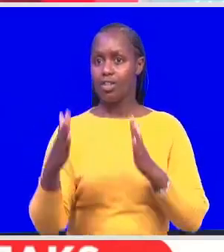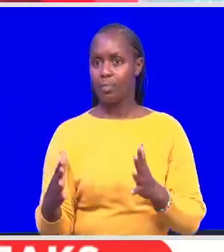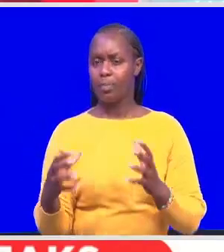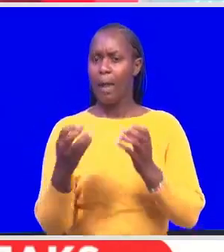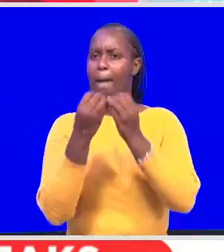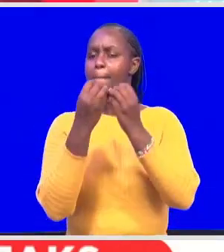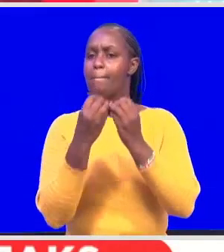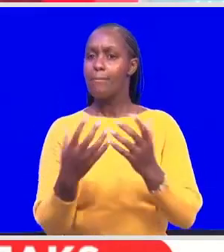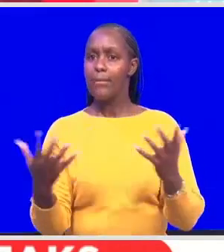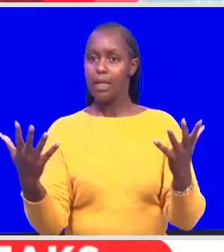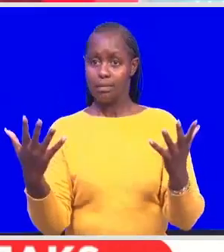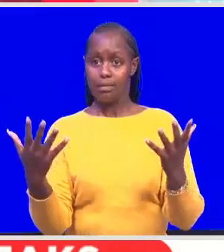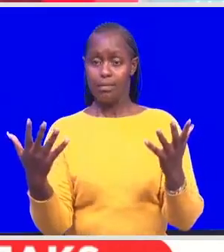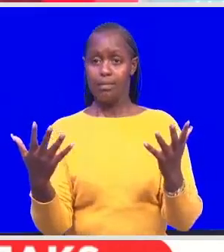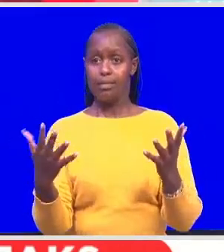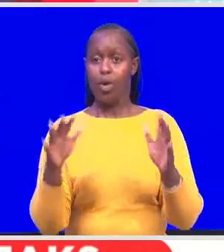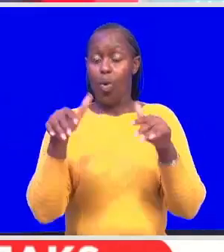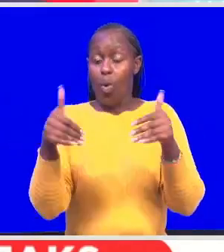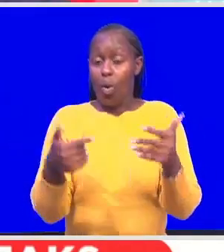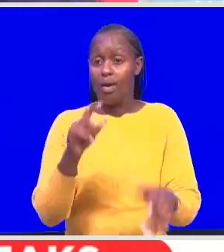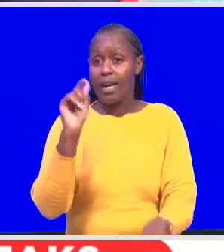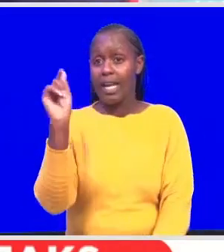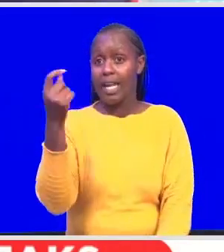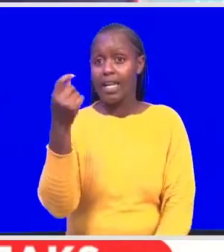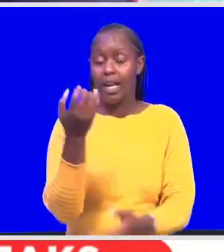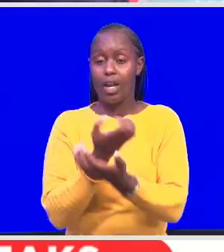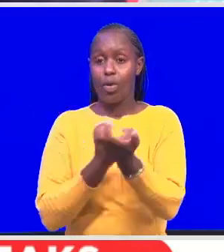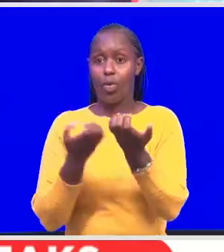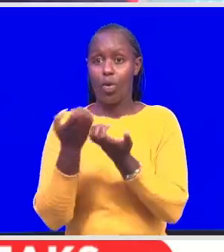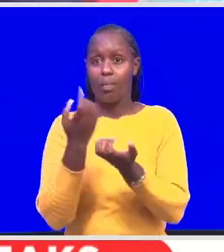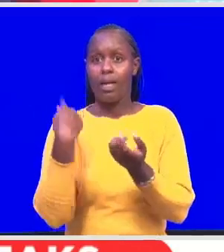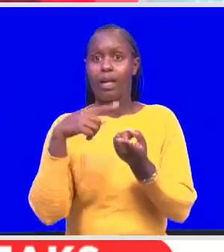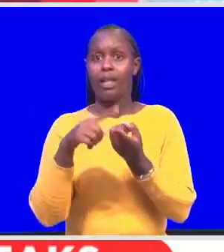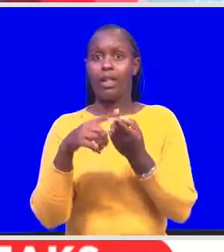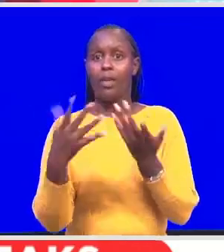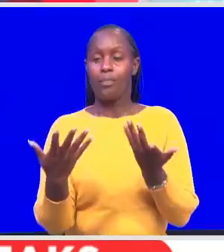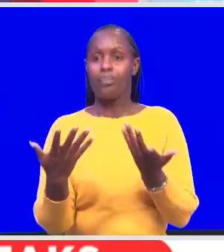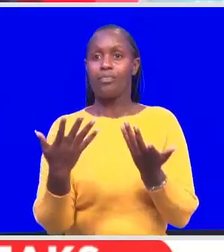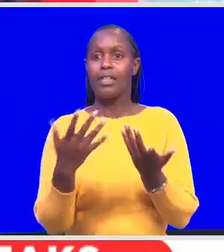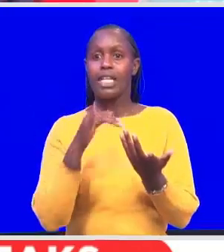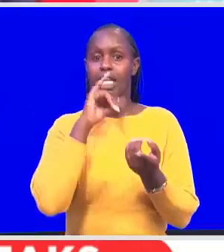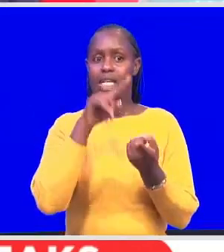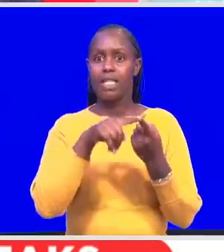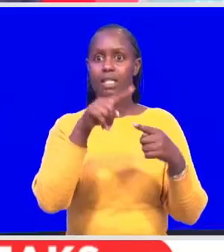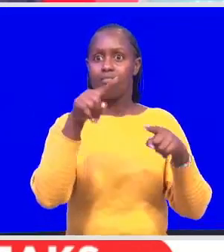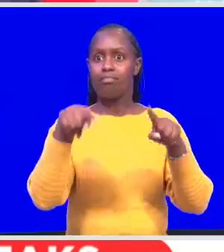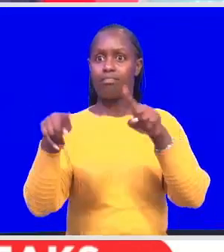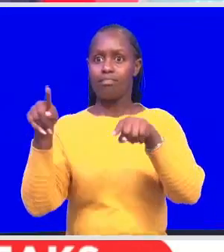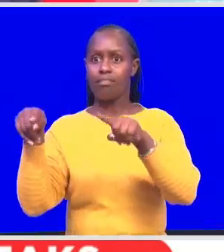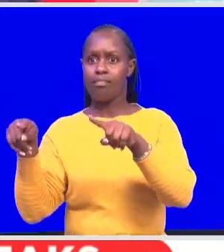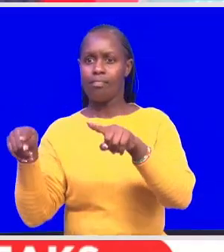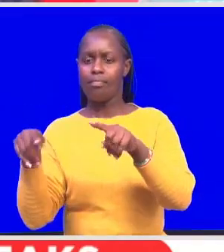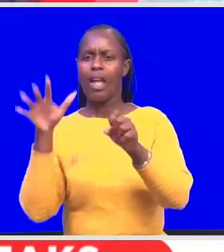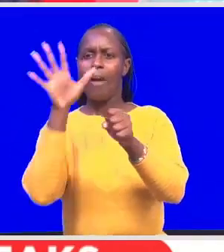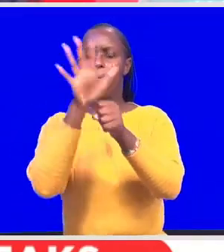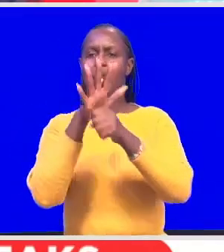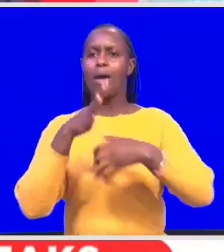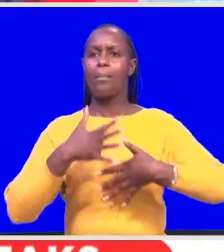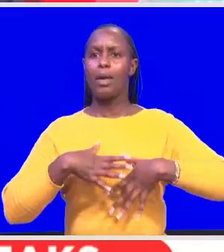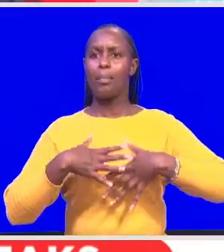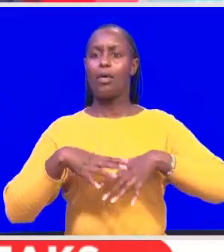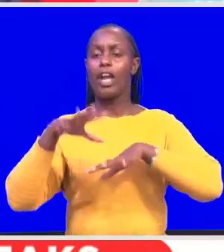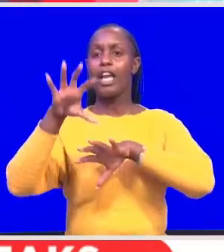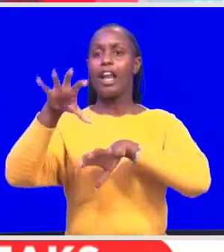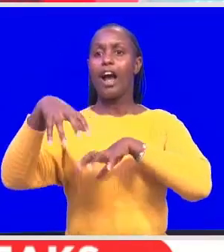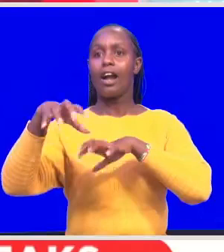the Kenyan the Kenyan economy is a paradox. Right. Most people are in agriculture. Mm-hmm. Yet agriculture